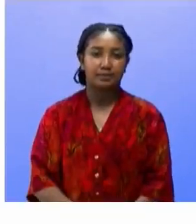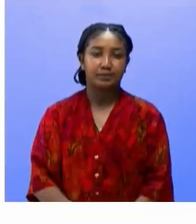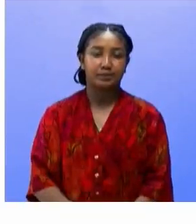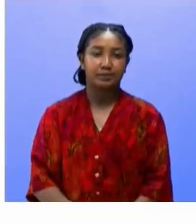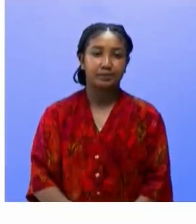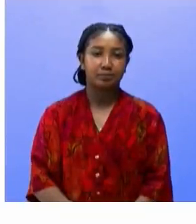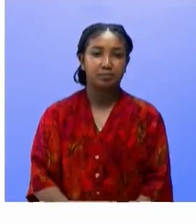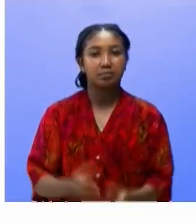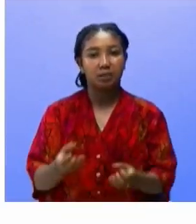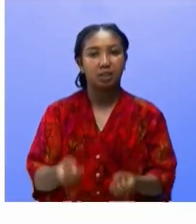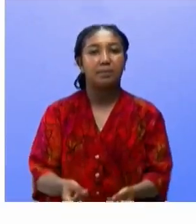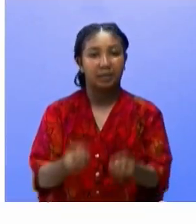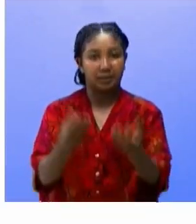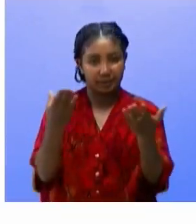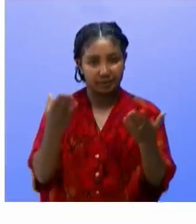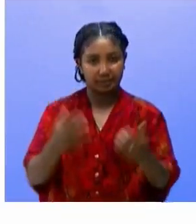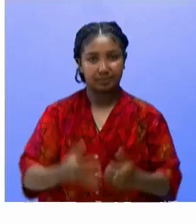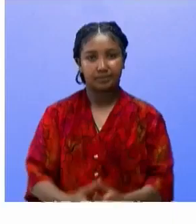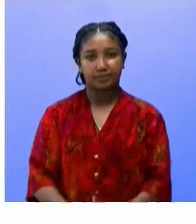many,